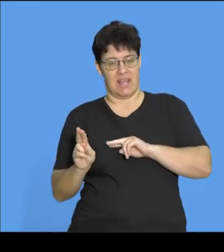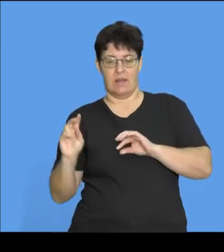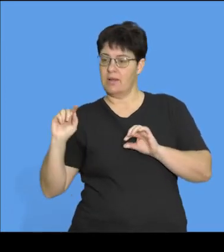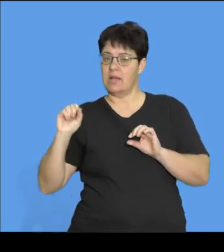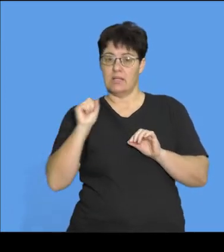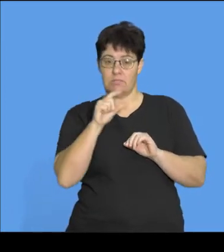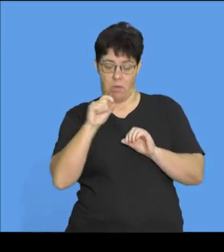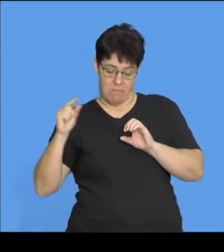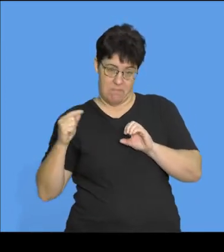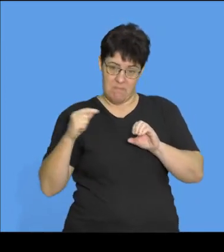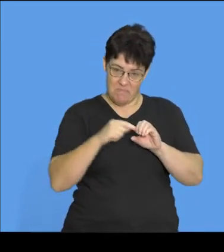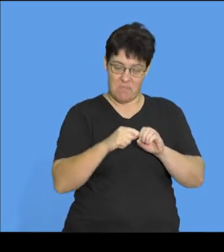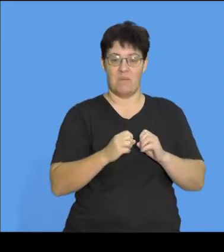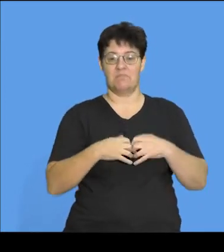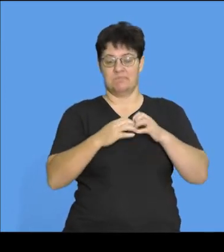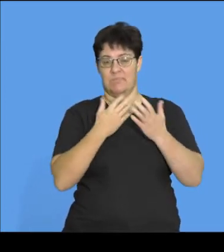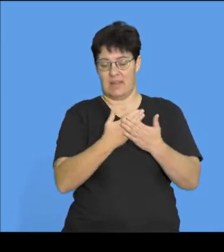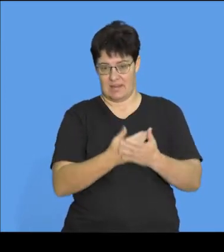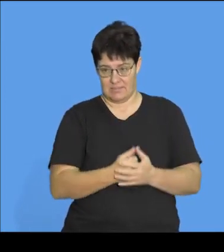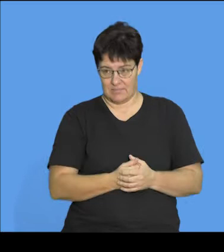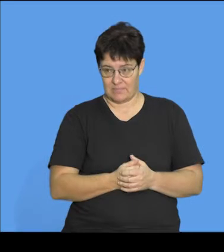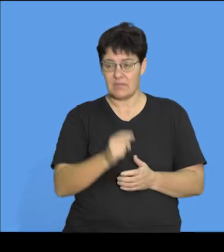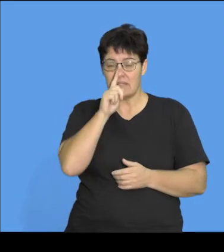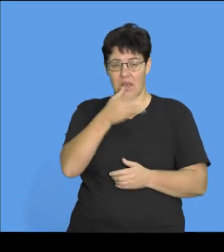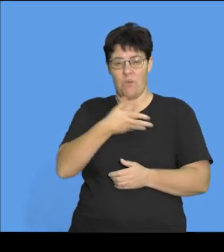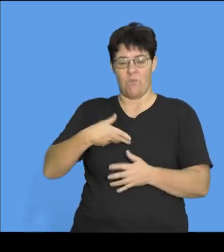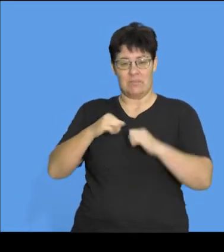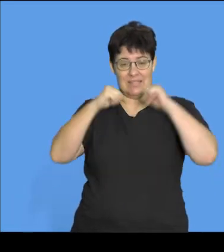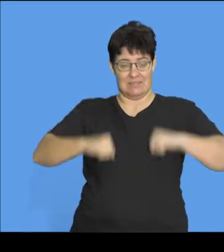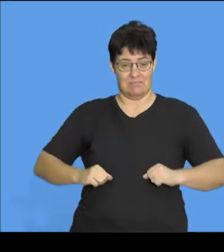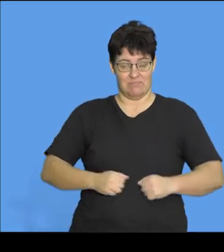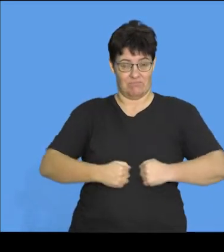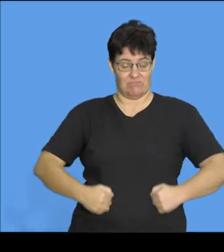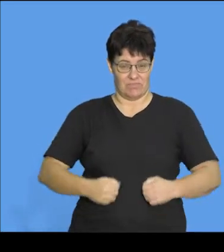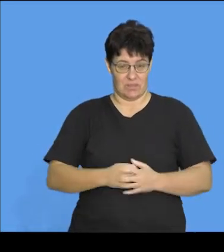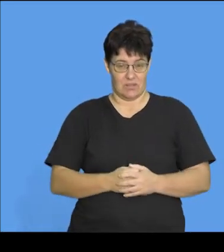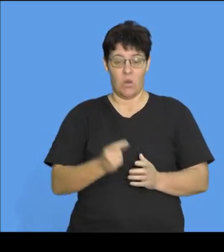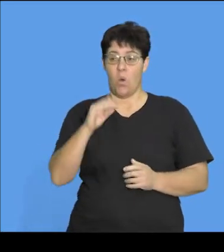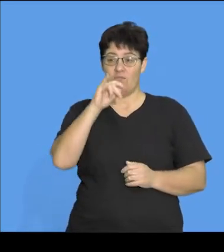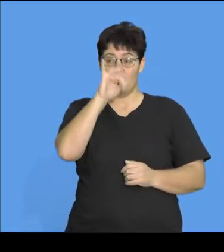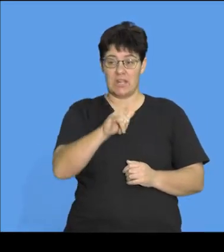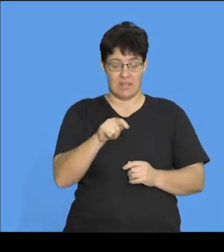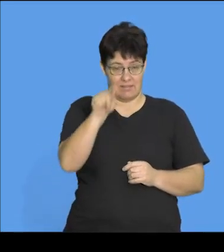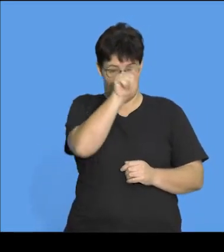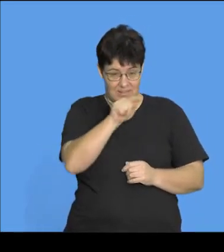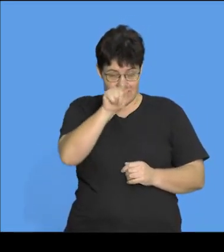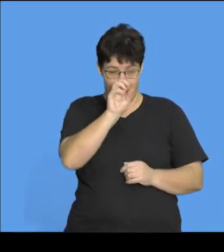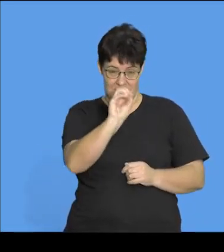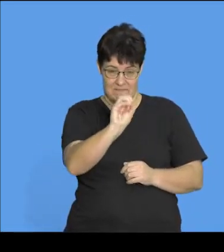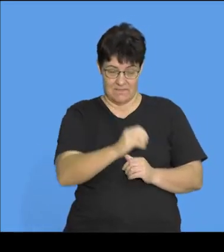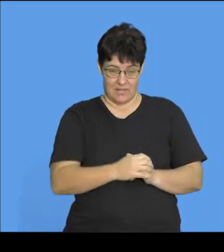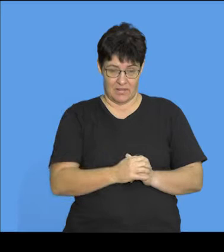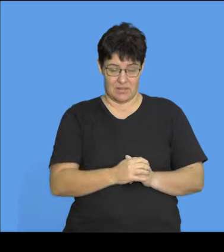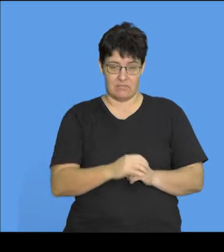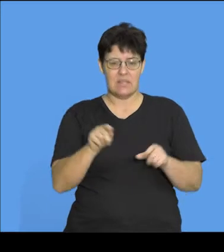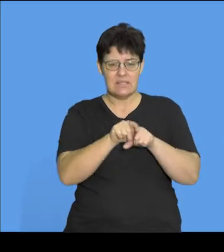on this is the female reproductive system. We can see the ovaries situated in that space there. We also